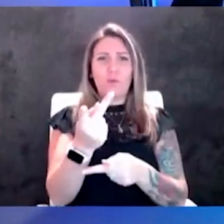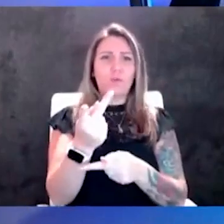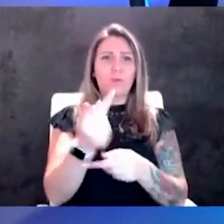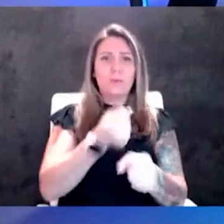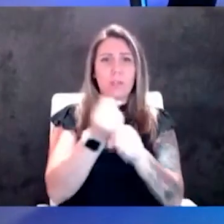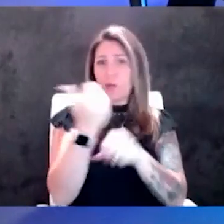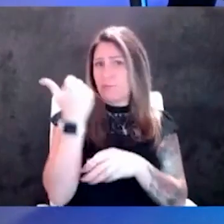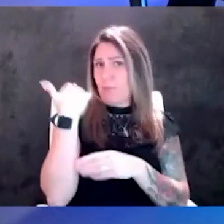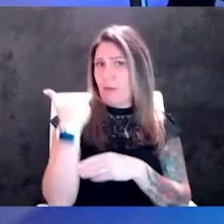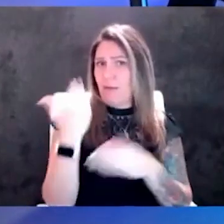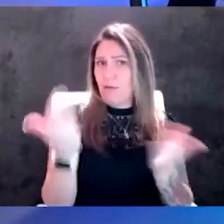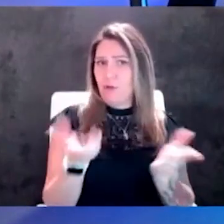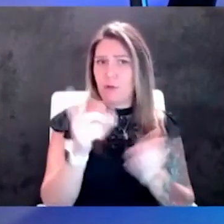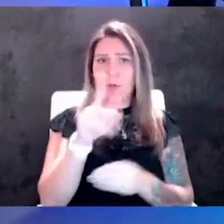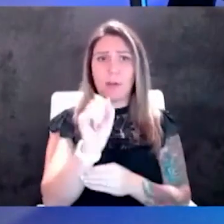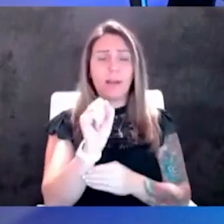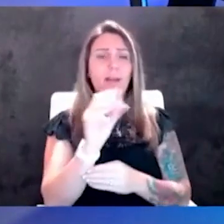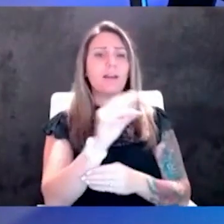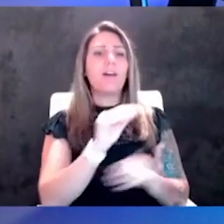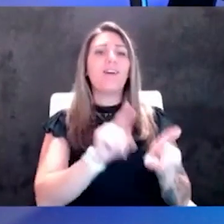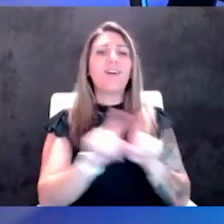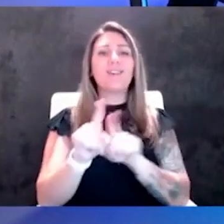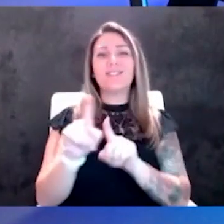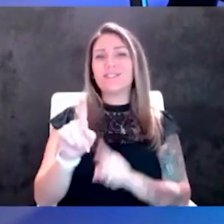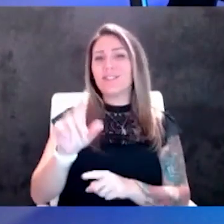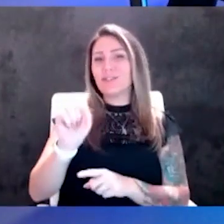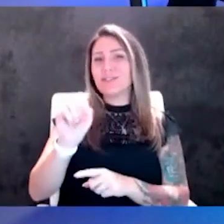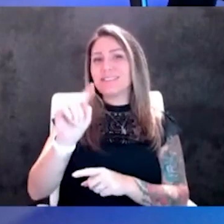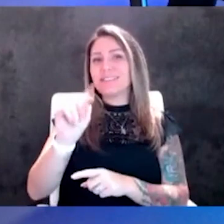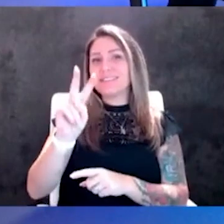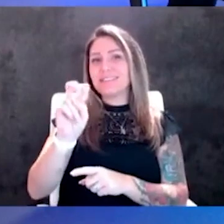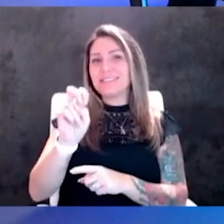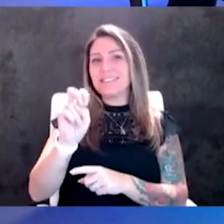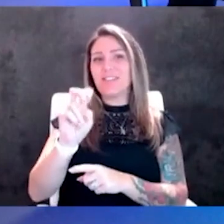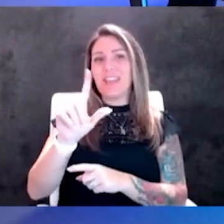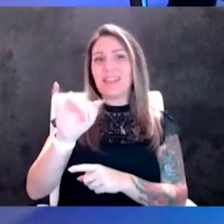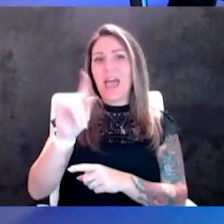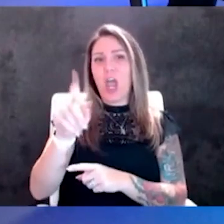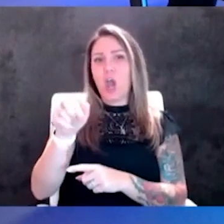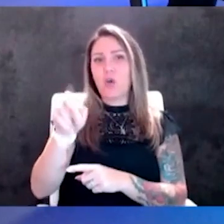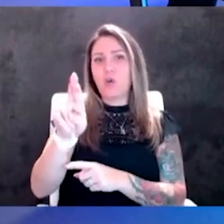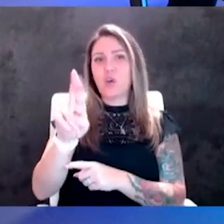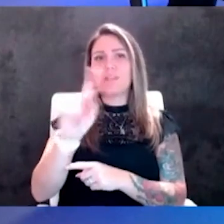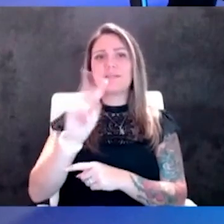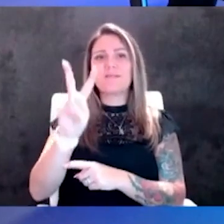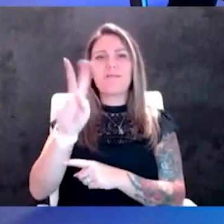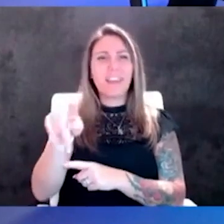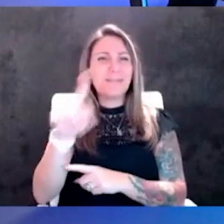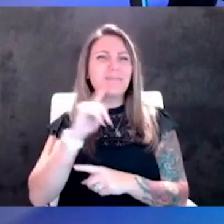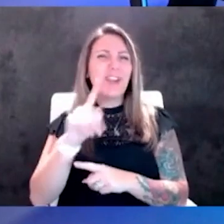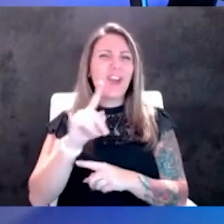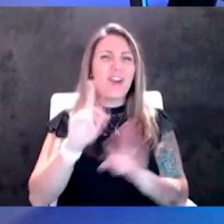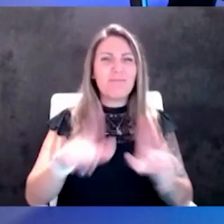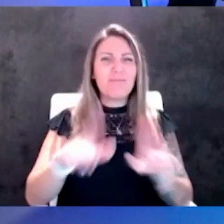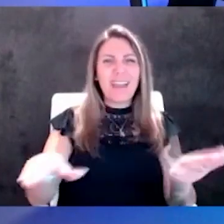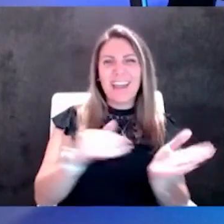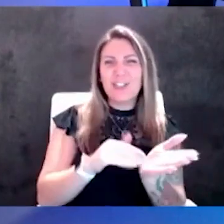Steve Lauer, one of our outstanding pediatricians, and who's the vice chair of pediatrics or some such thing, and the site director here at